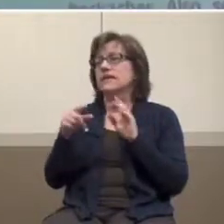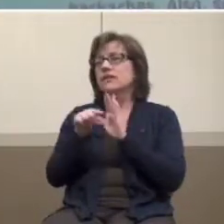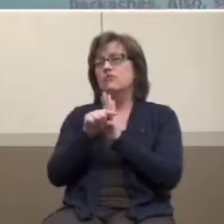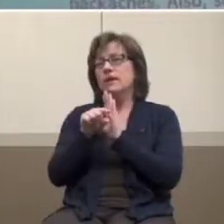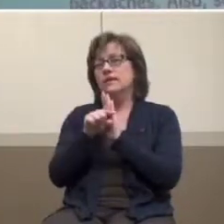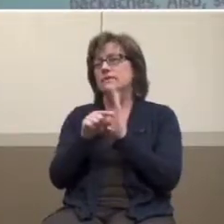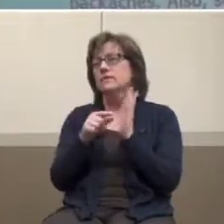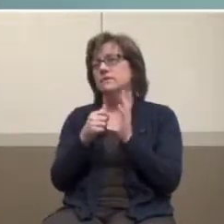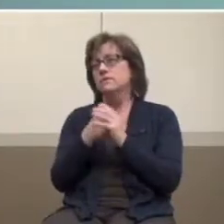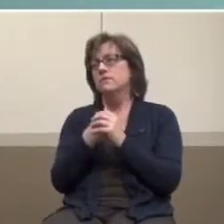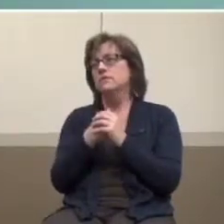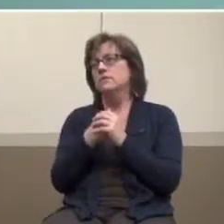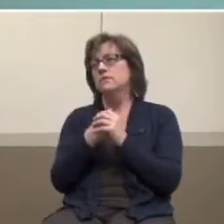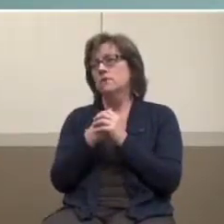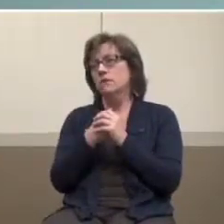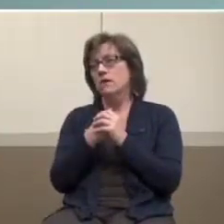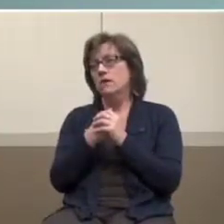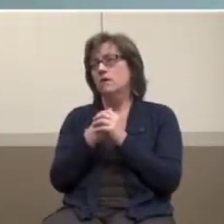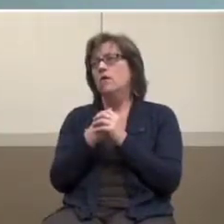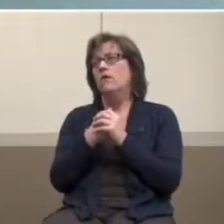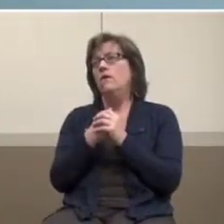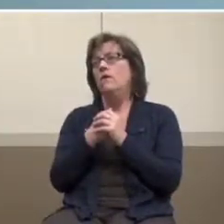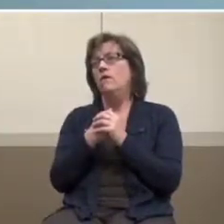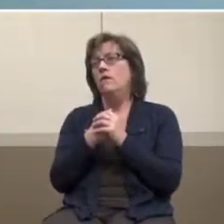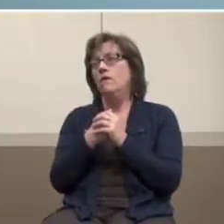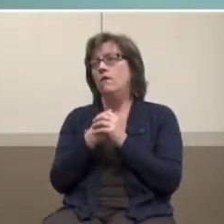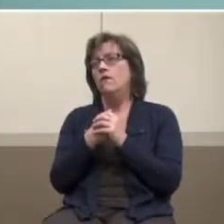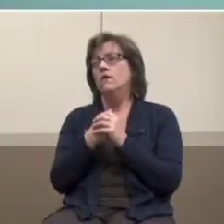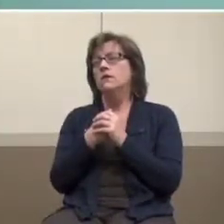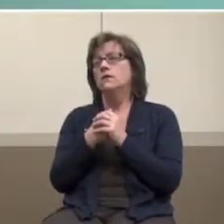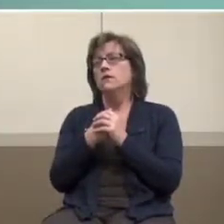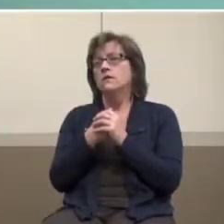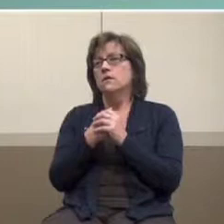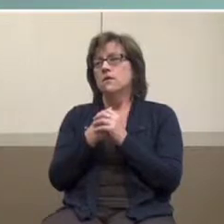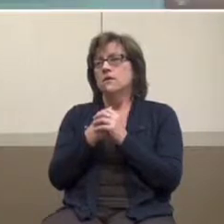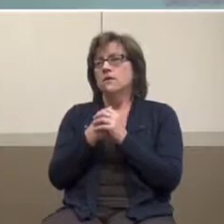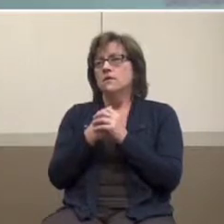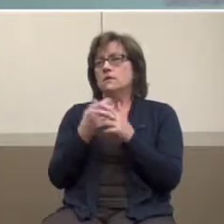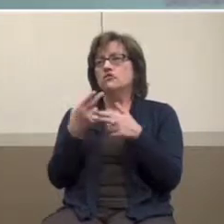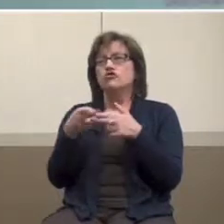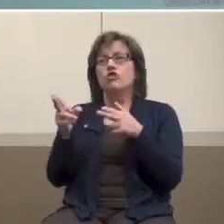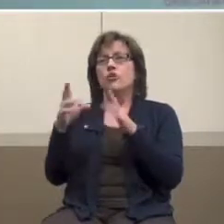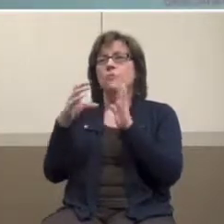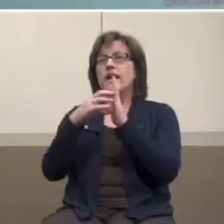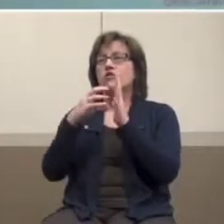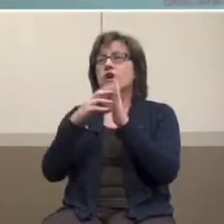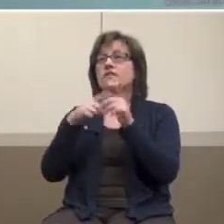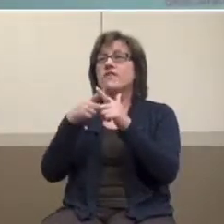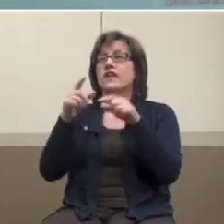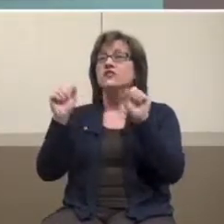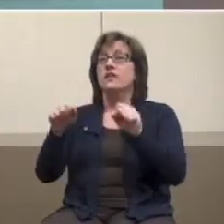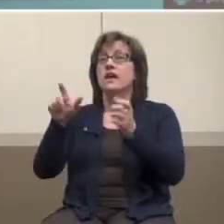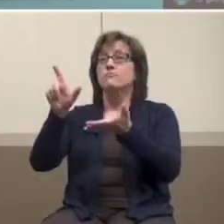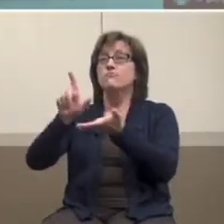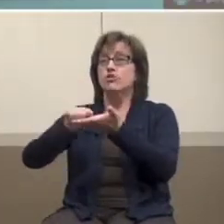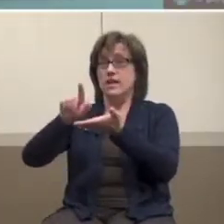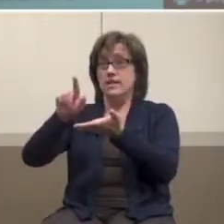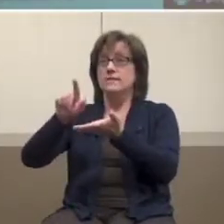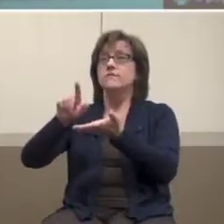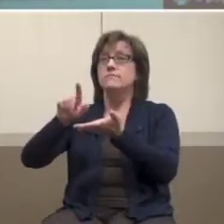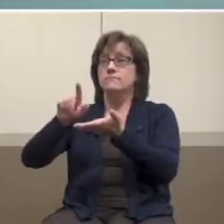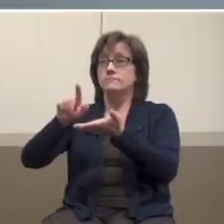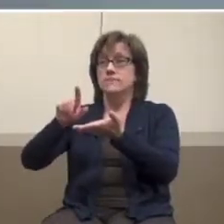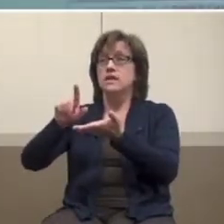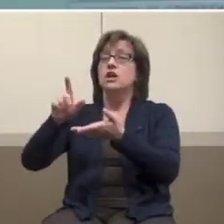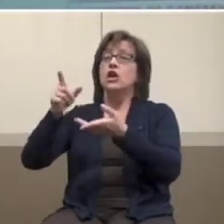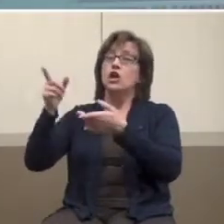is just a short paragraph about that, and then I can print it and I can go